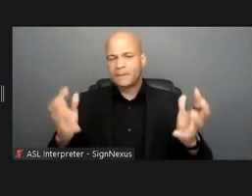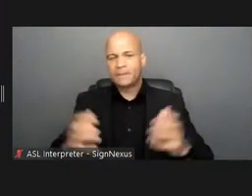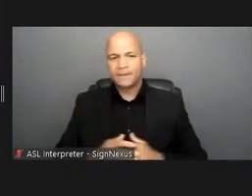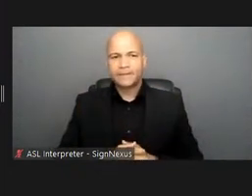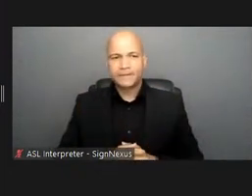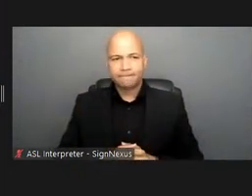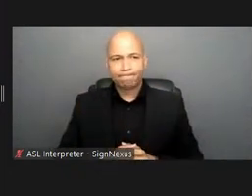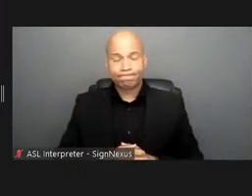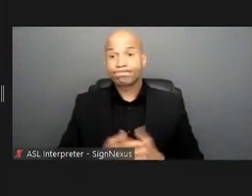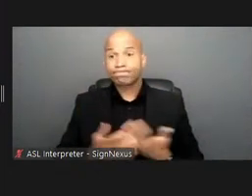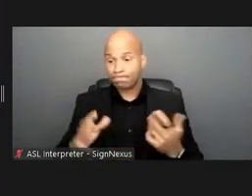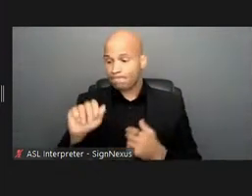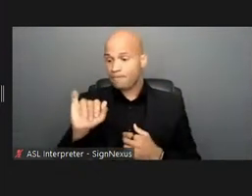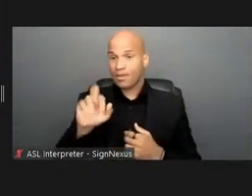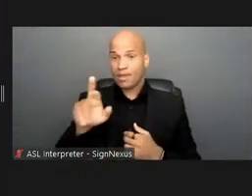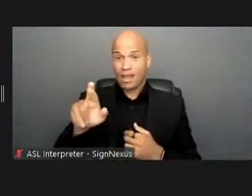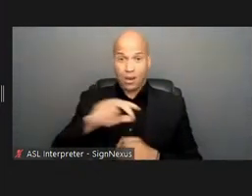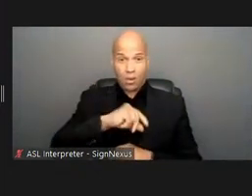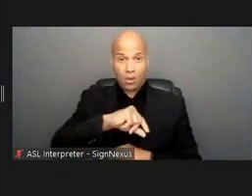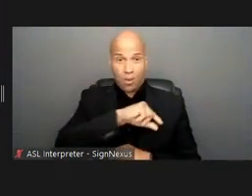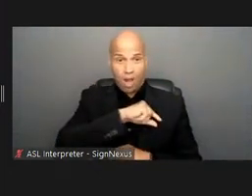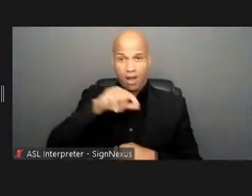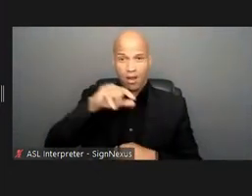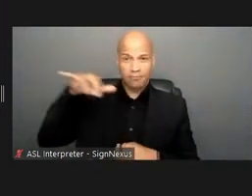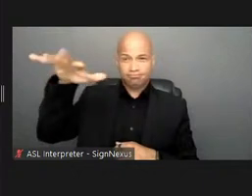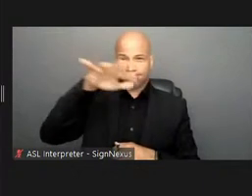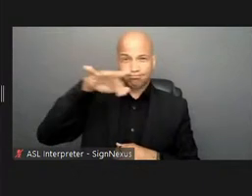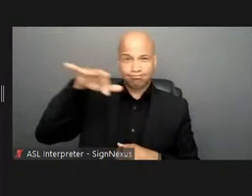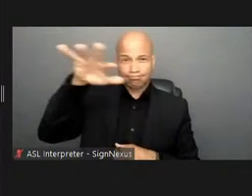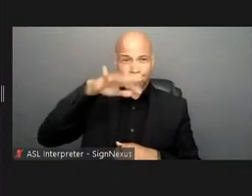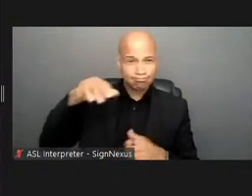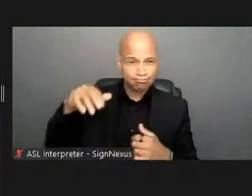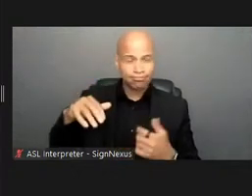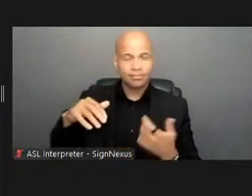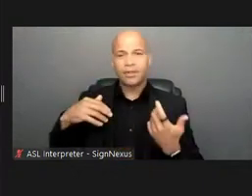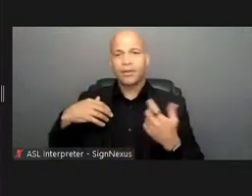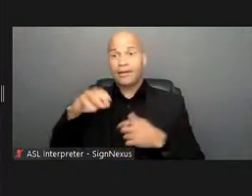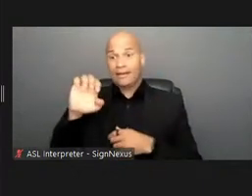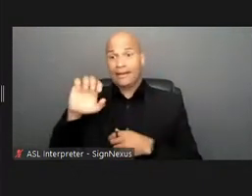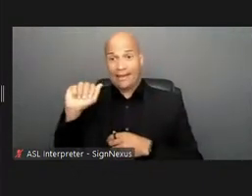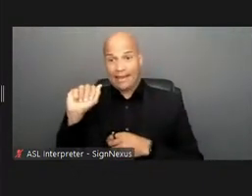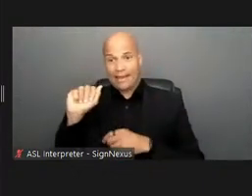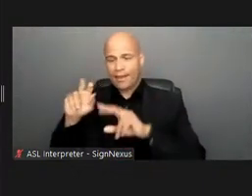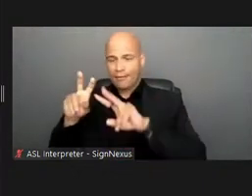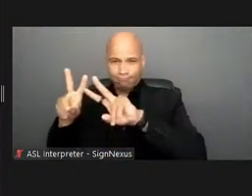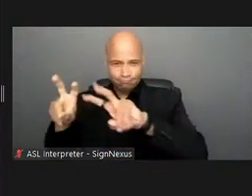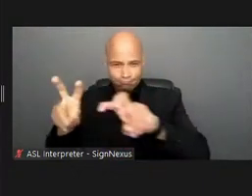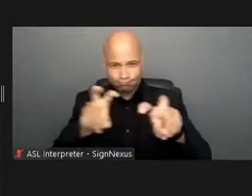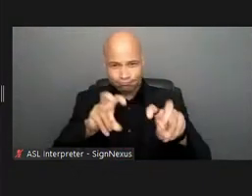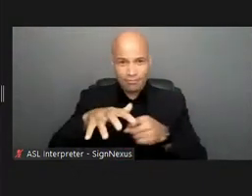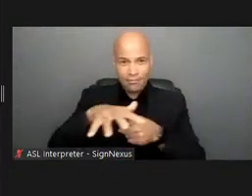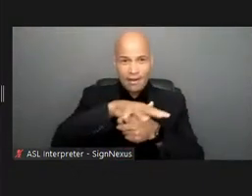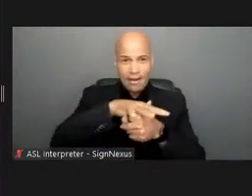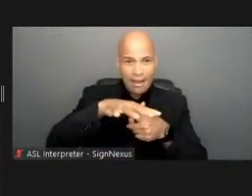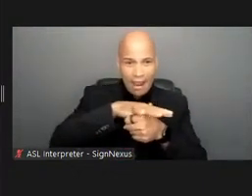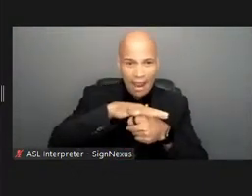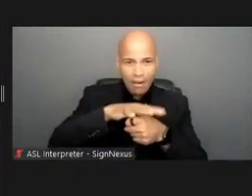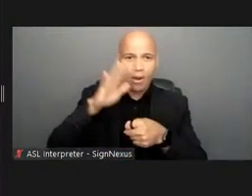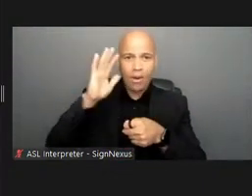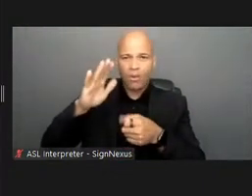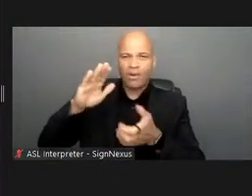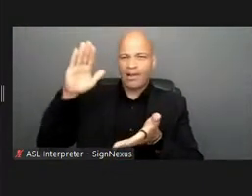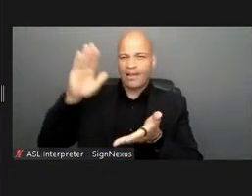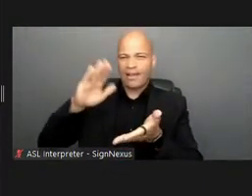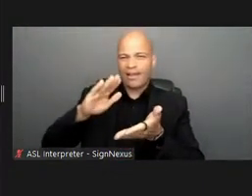with respect to air quality the environmental assessment found that regionally air pollutants would be reduced